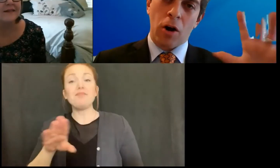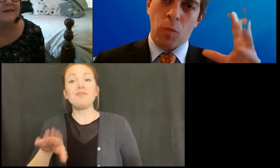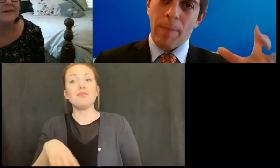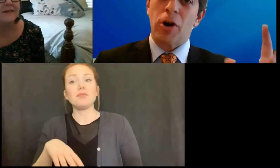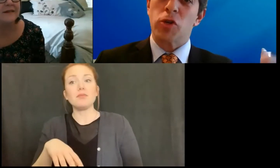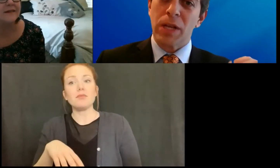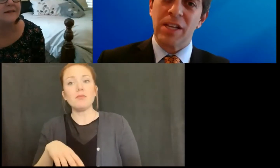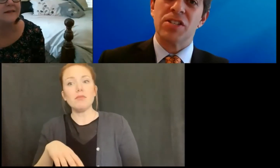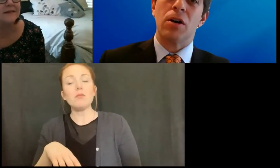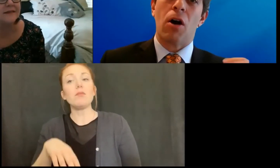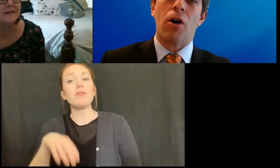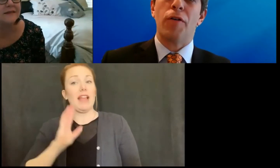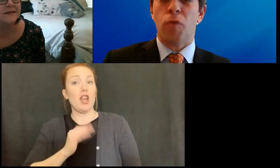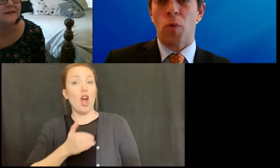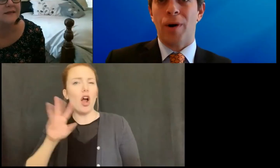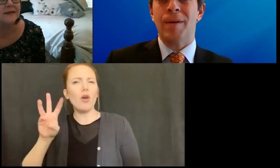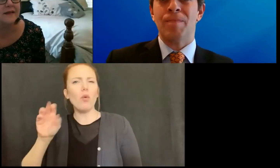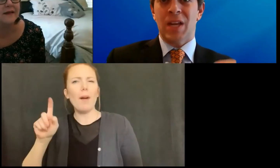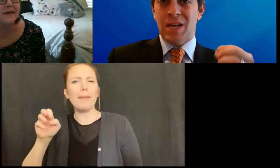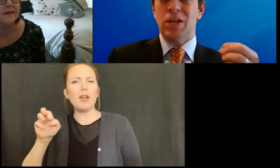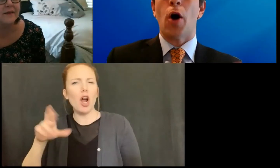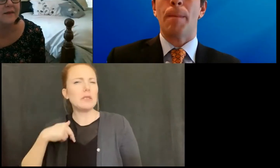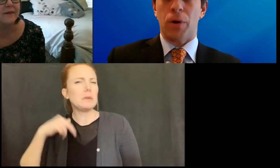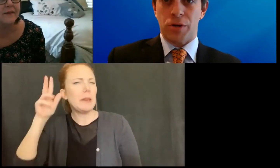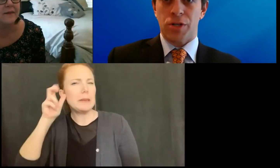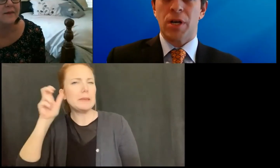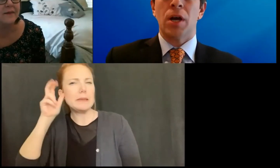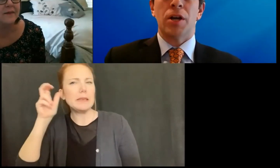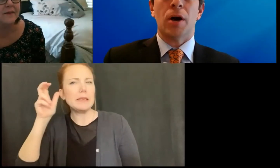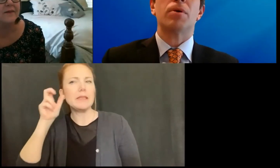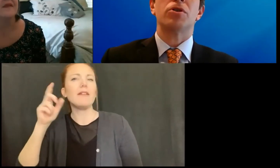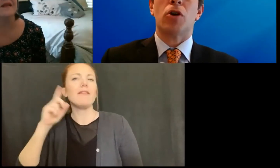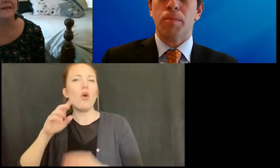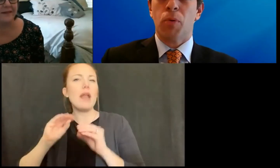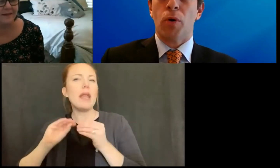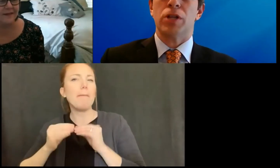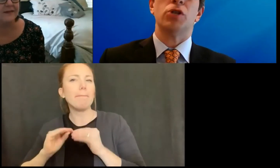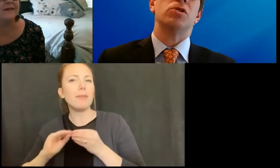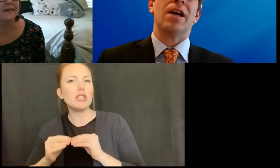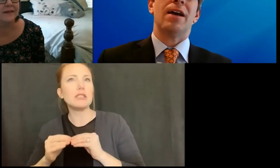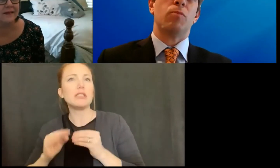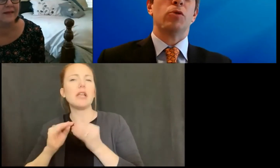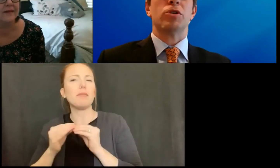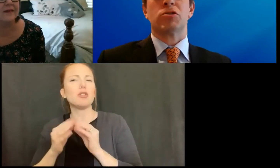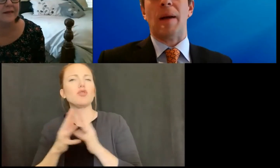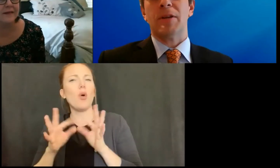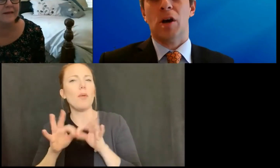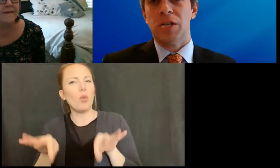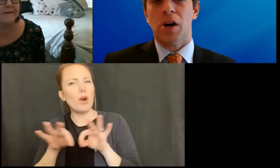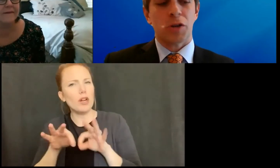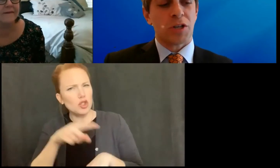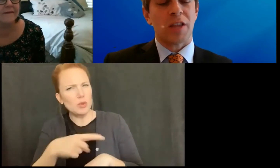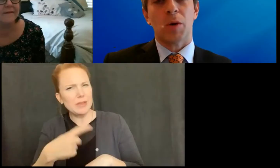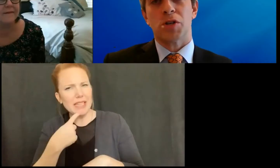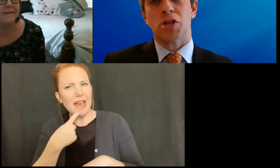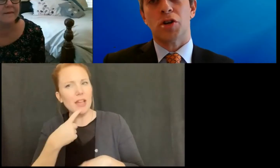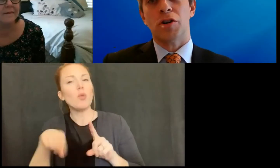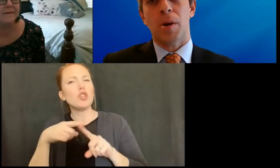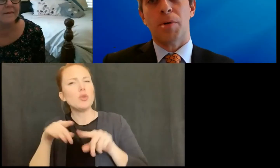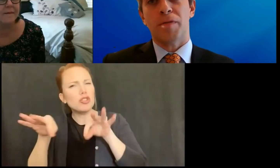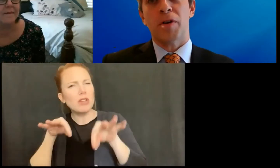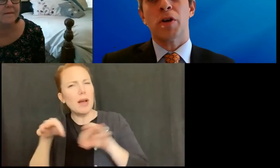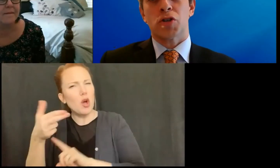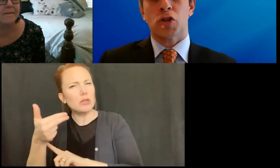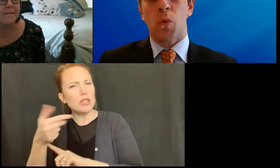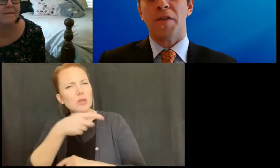in our webinars, we listen hard for numbers. Numbers are important. You said, when you were describing the hotel, you said there was a